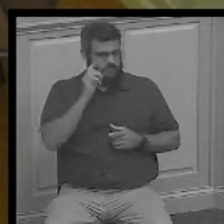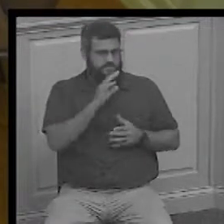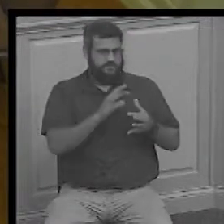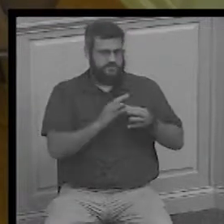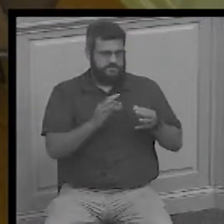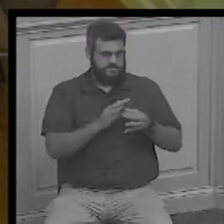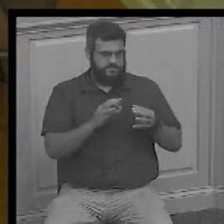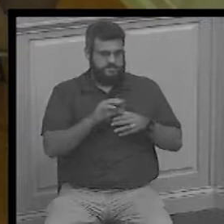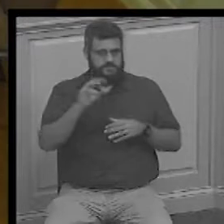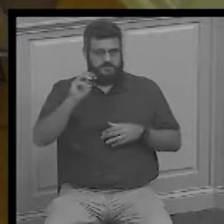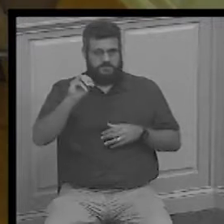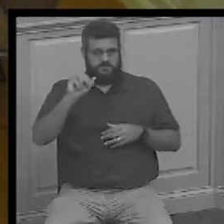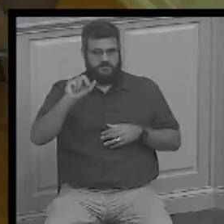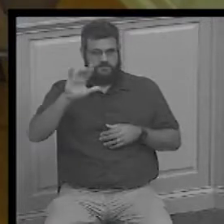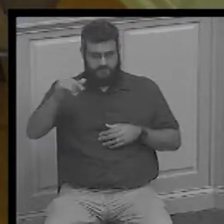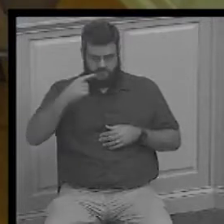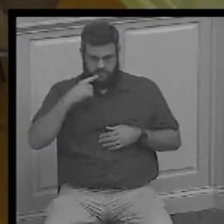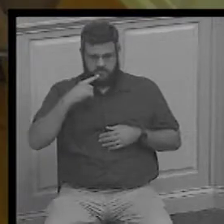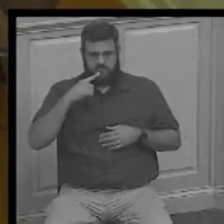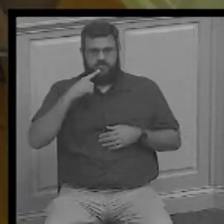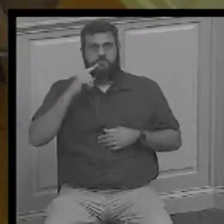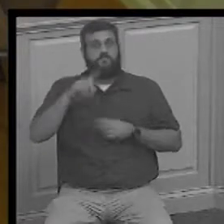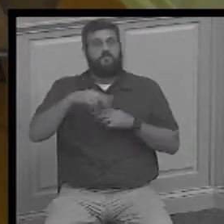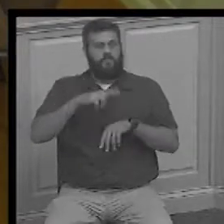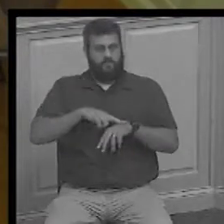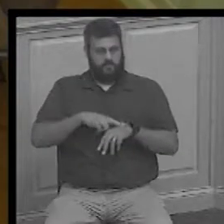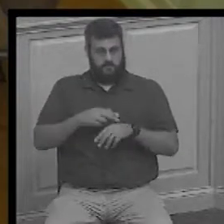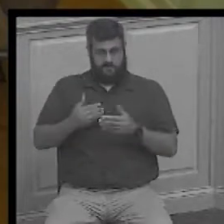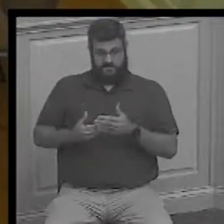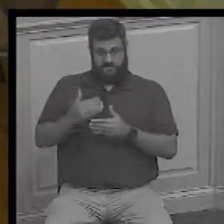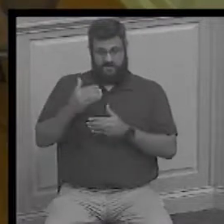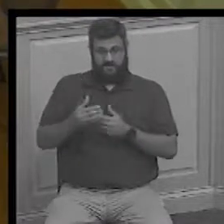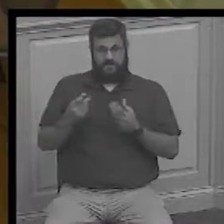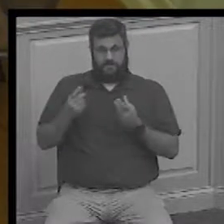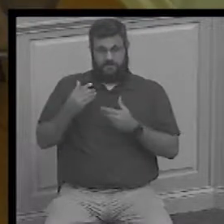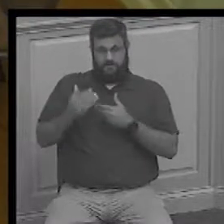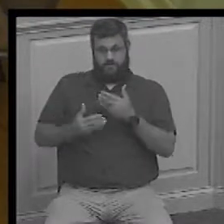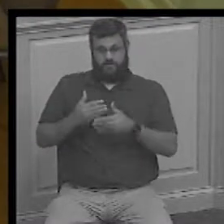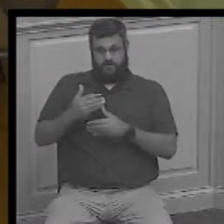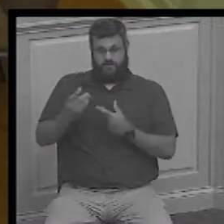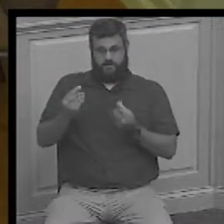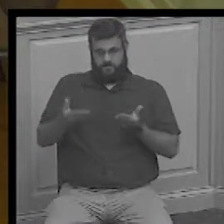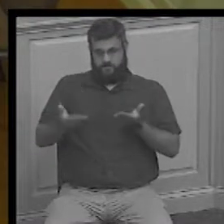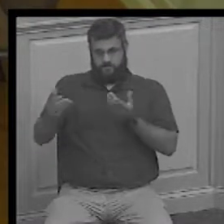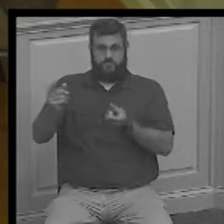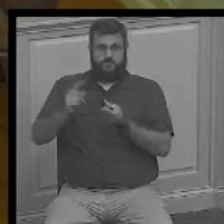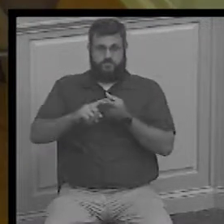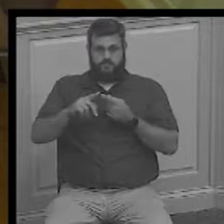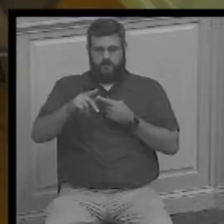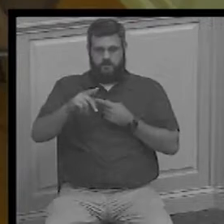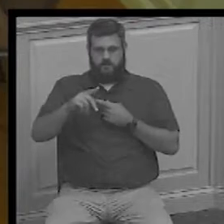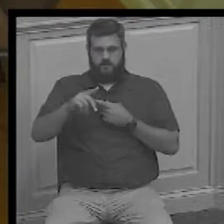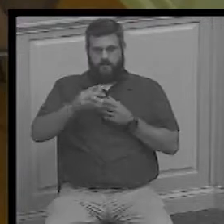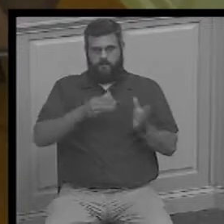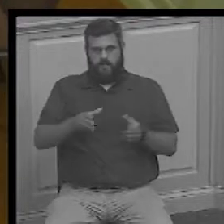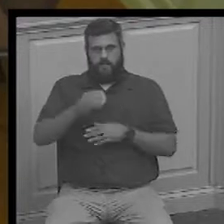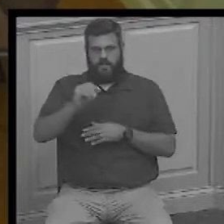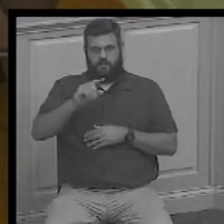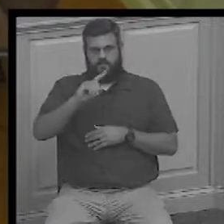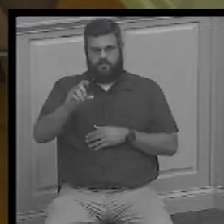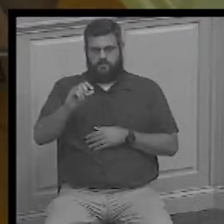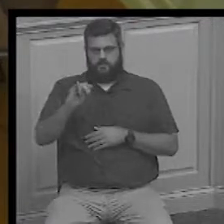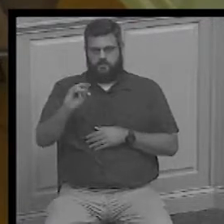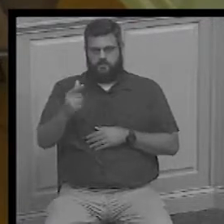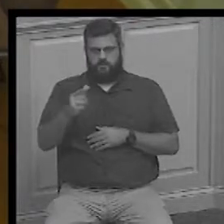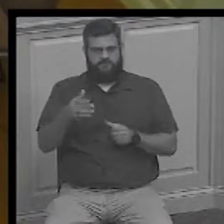are required to take it before planning and zoning as the next part of this whole process. You will get a full review. And